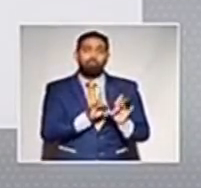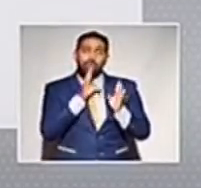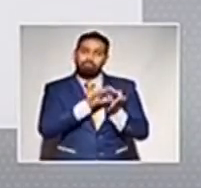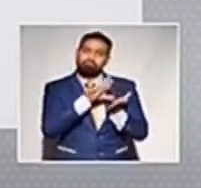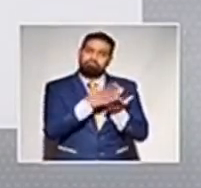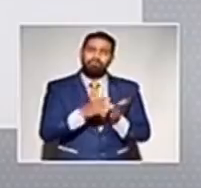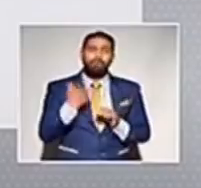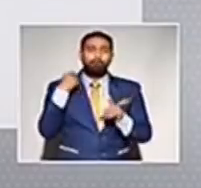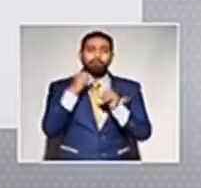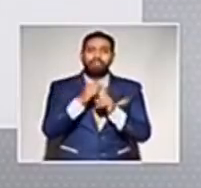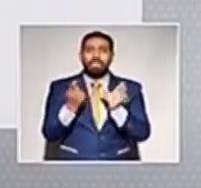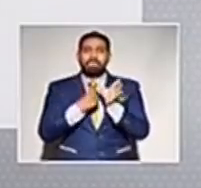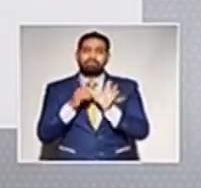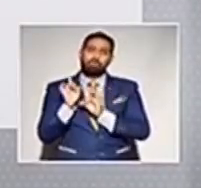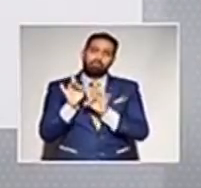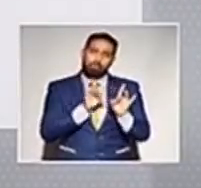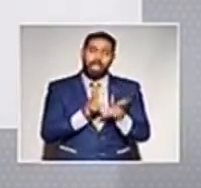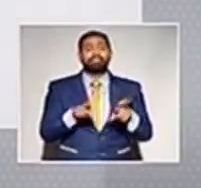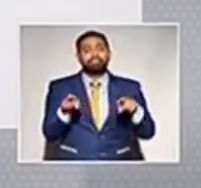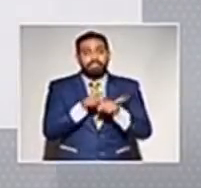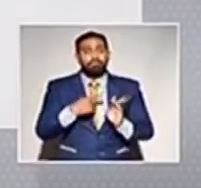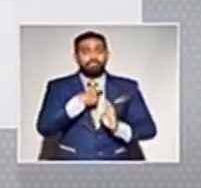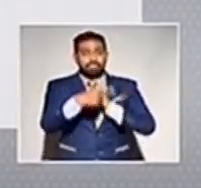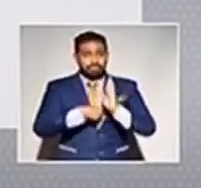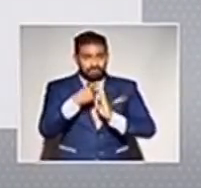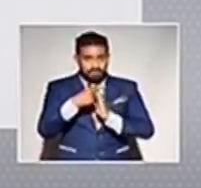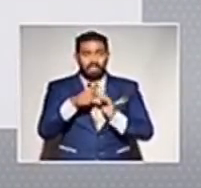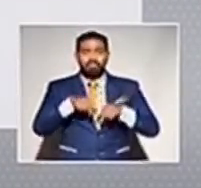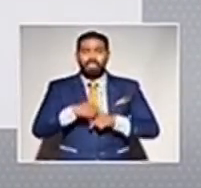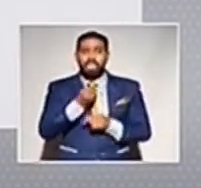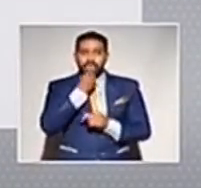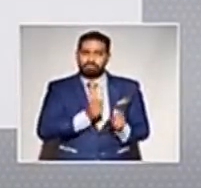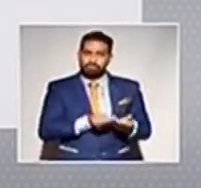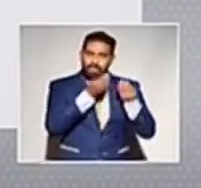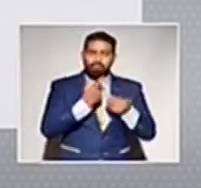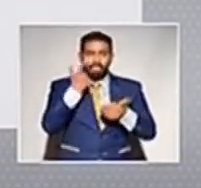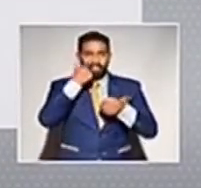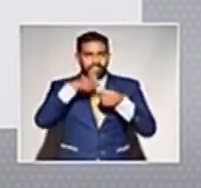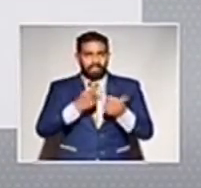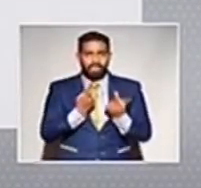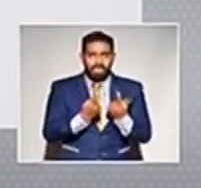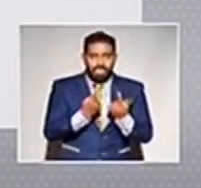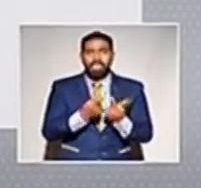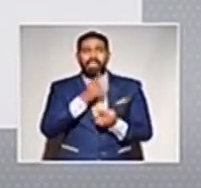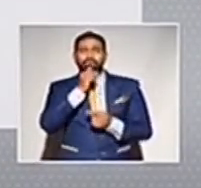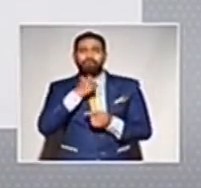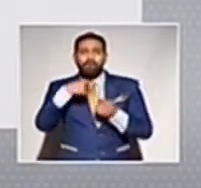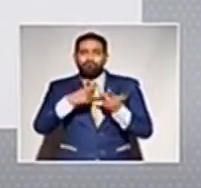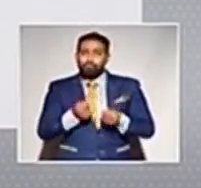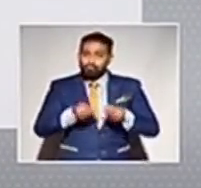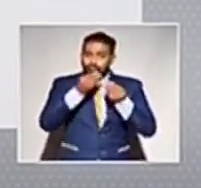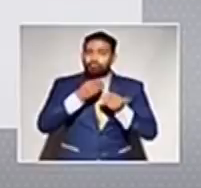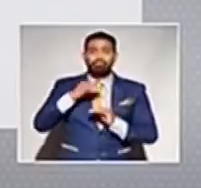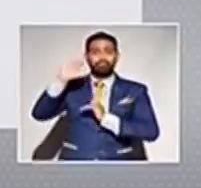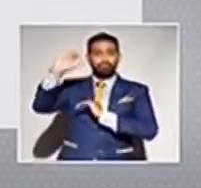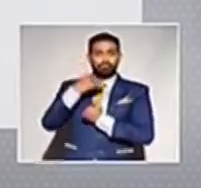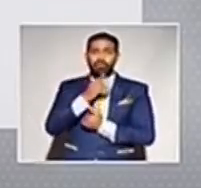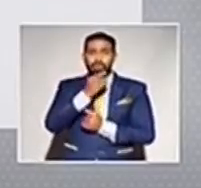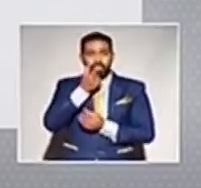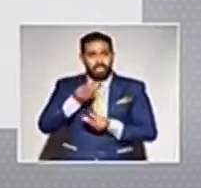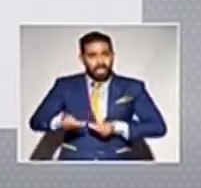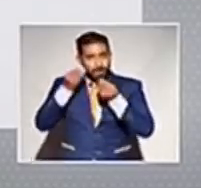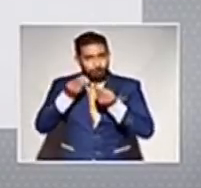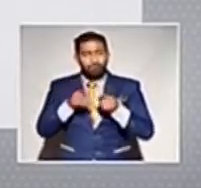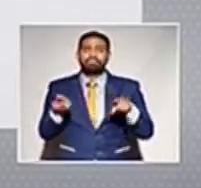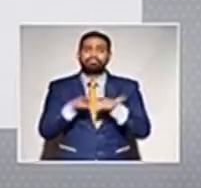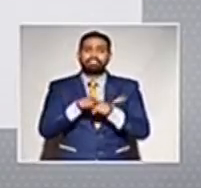says for Sri Lanka, rising food, fuel and commodity prices, higher import prices, supply chain disruptions, shortages stemming from